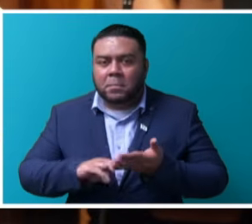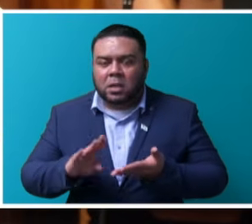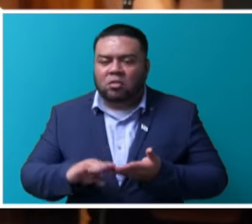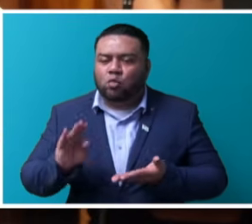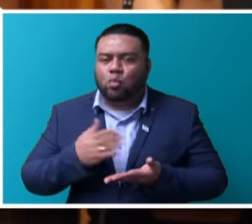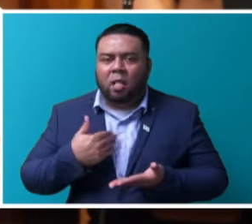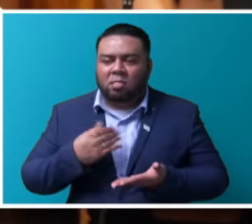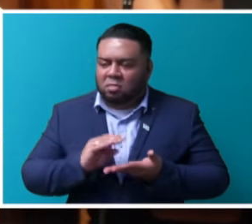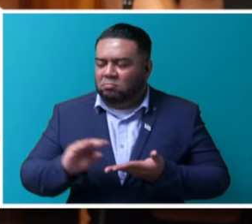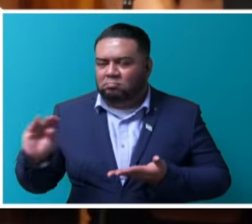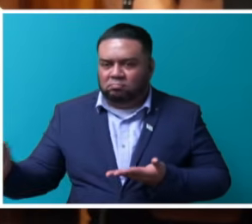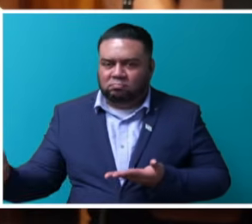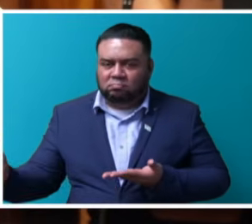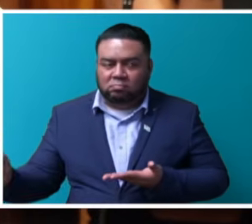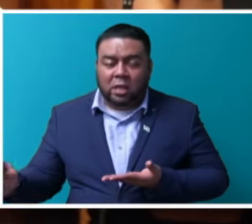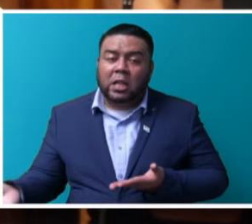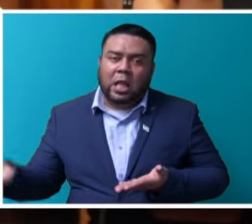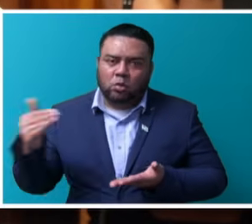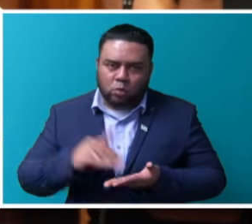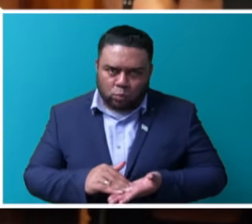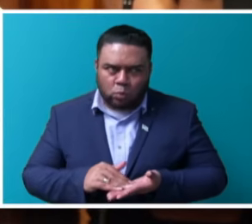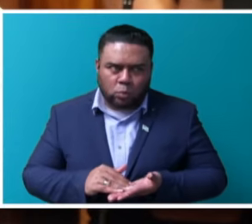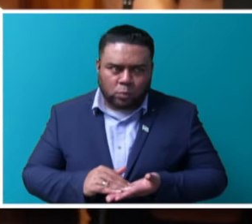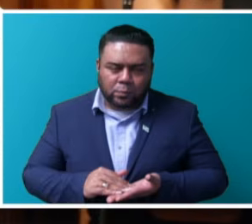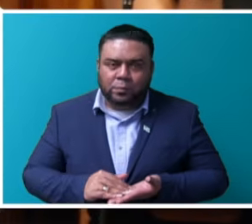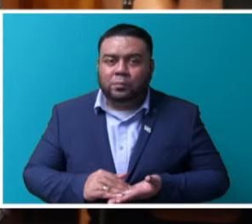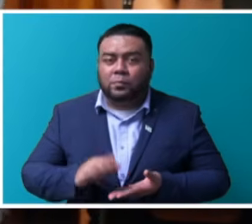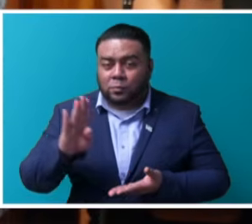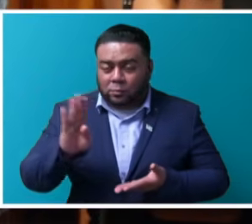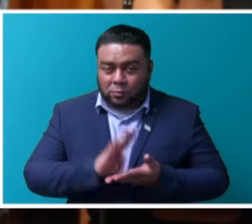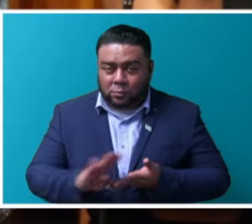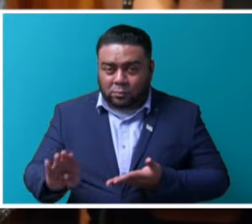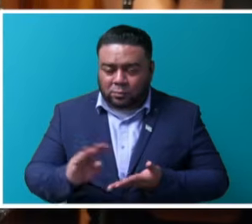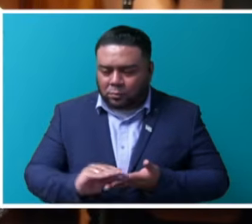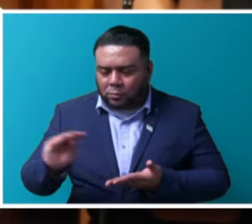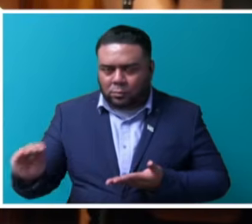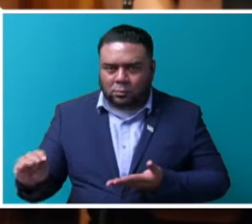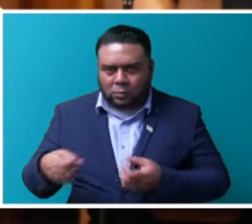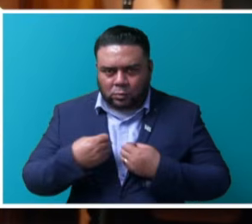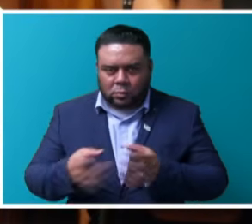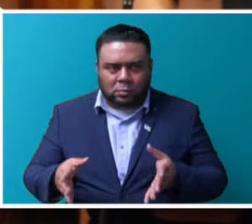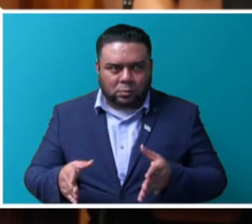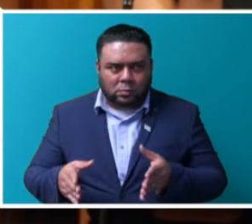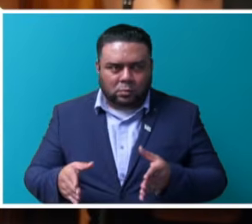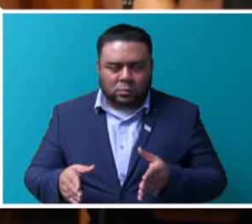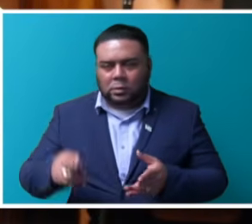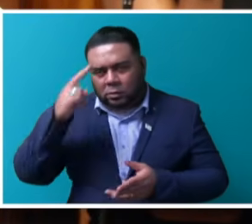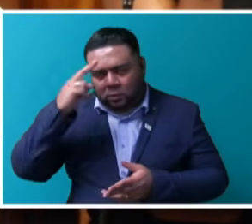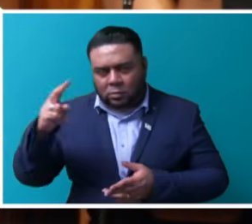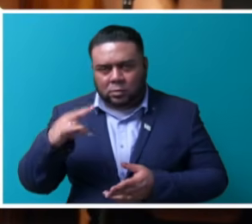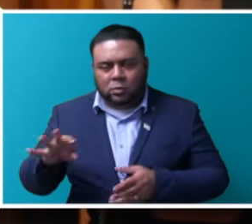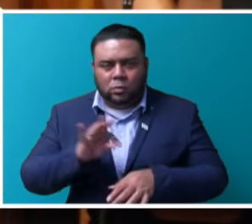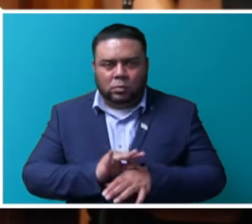sector in this budget. And in addition, we are mobilizing almost $1 billion in investments to start the new national hospital and